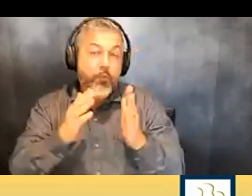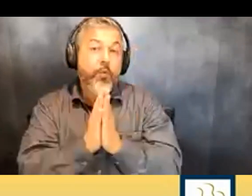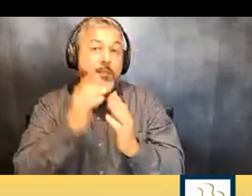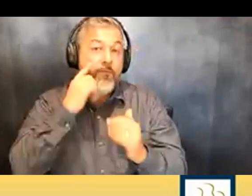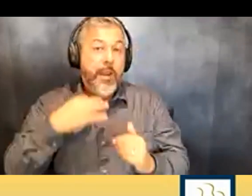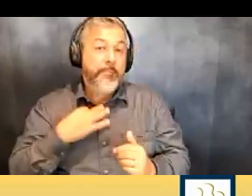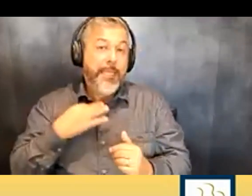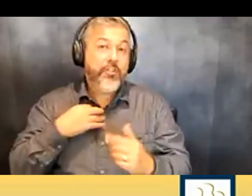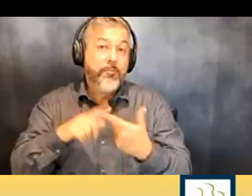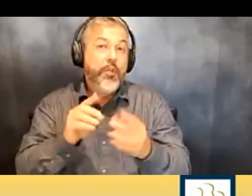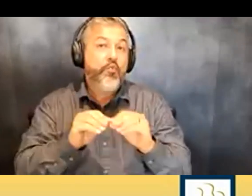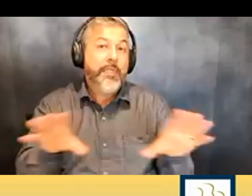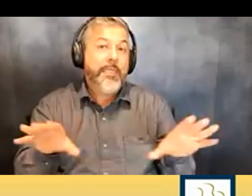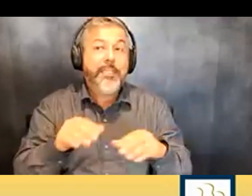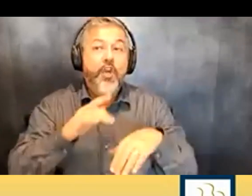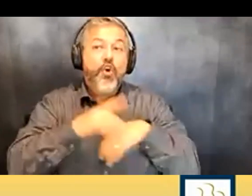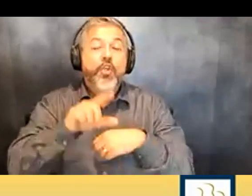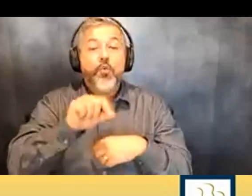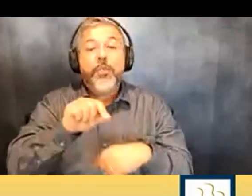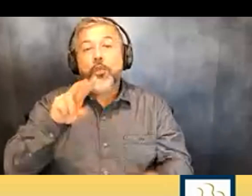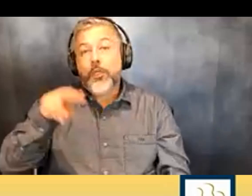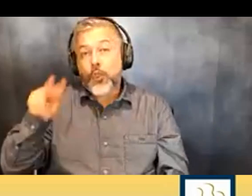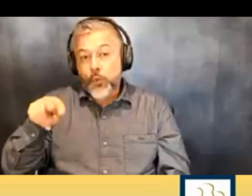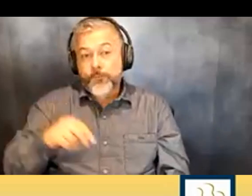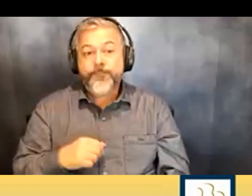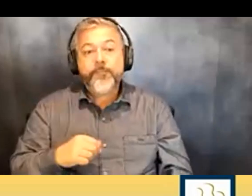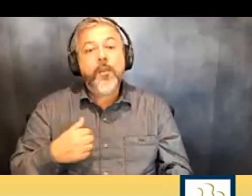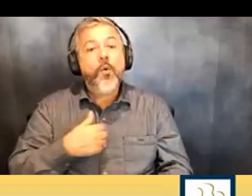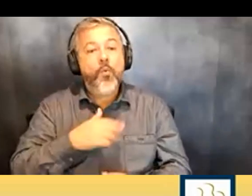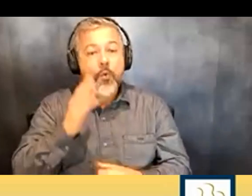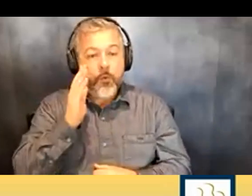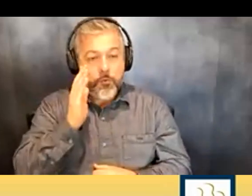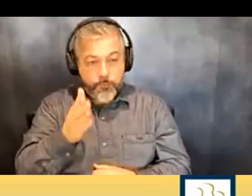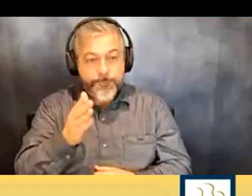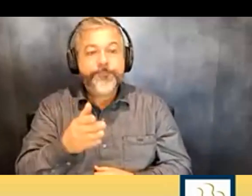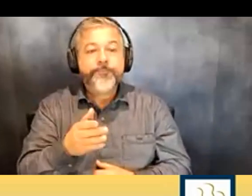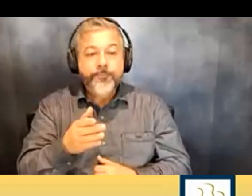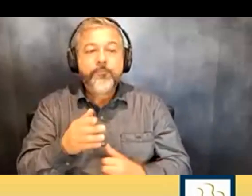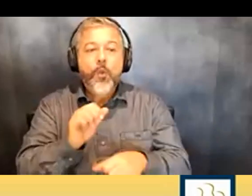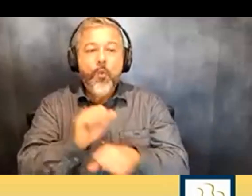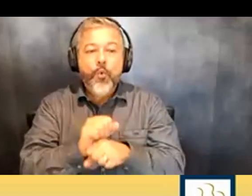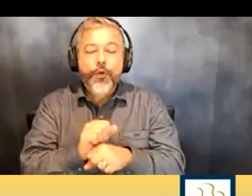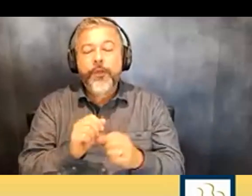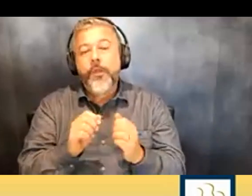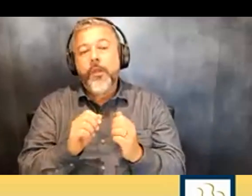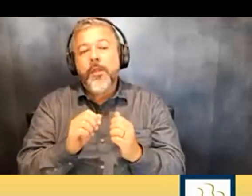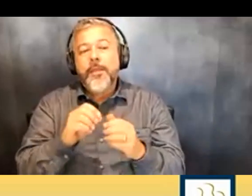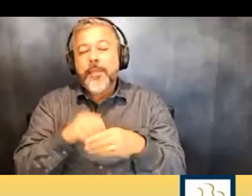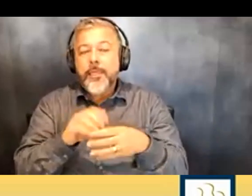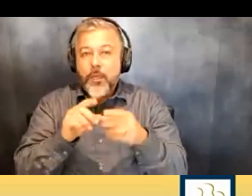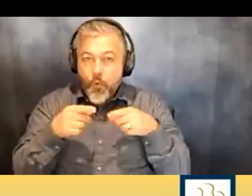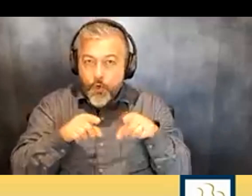to be released in early 2022. And we will be working sort of in coordination